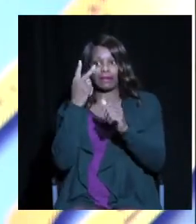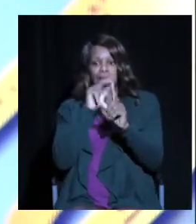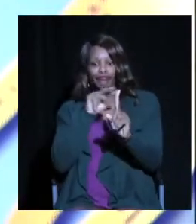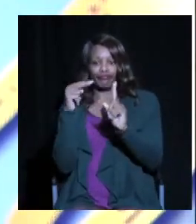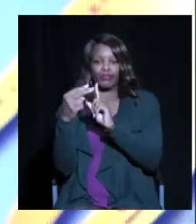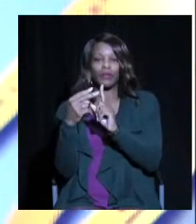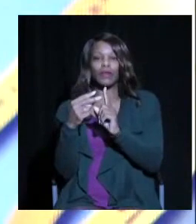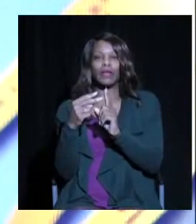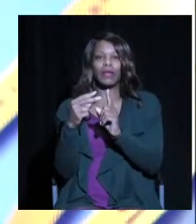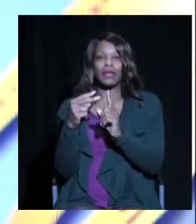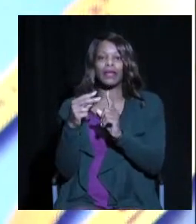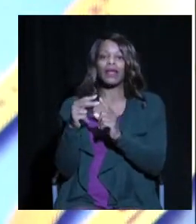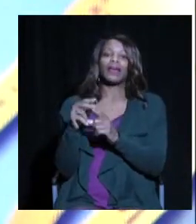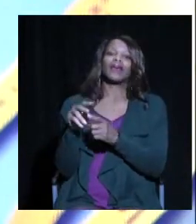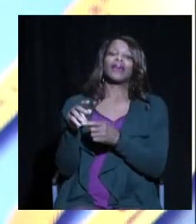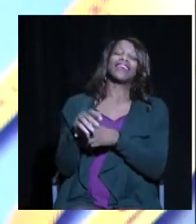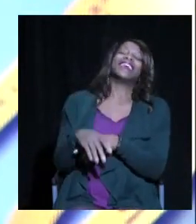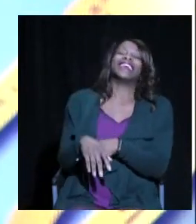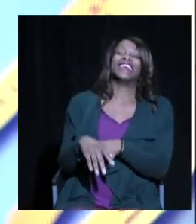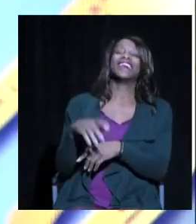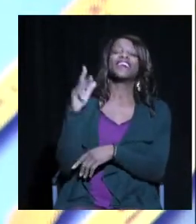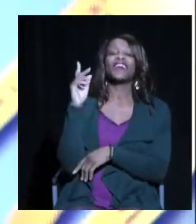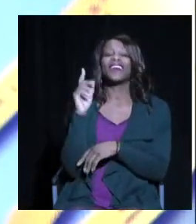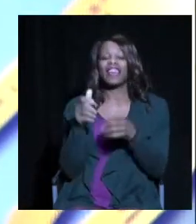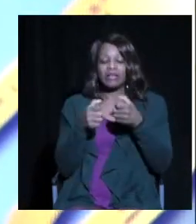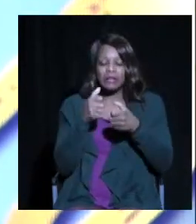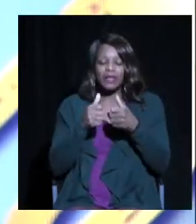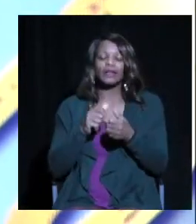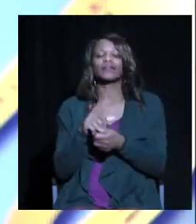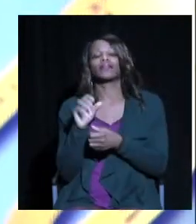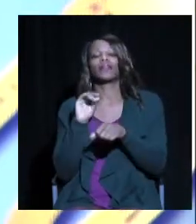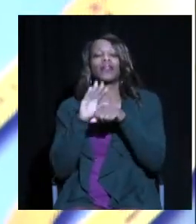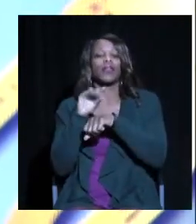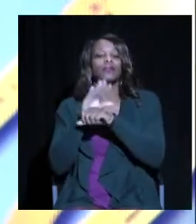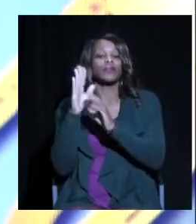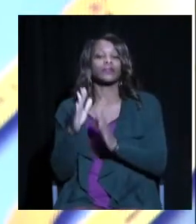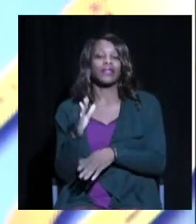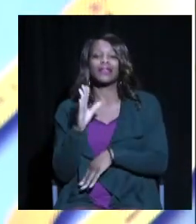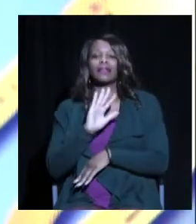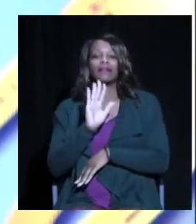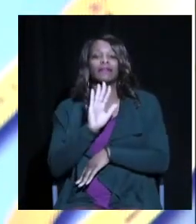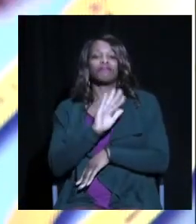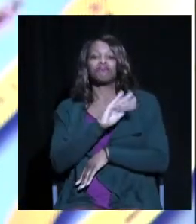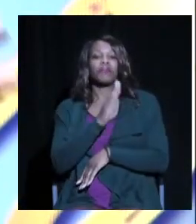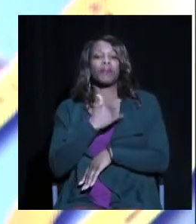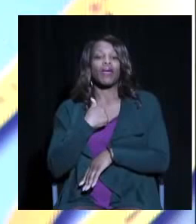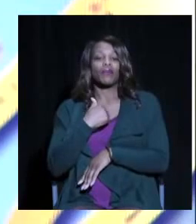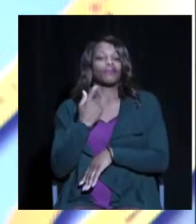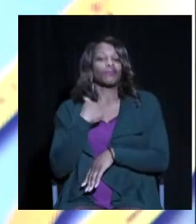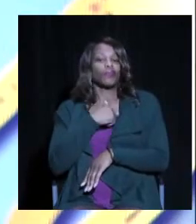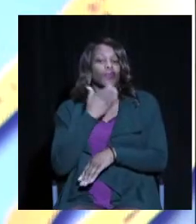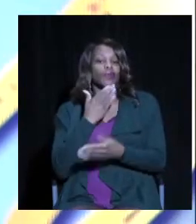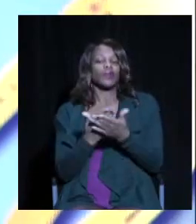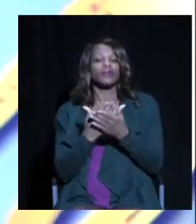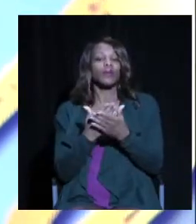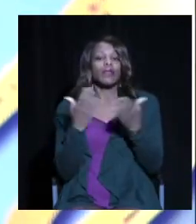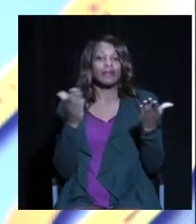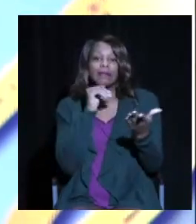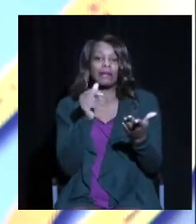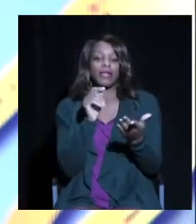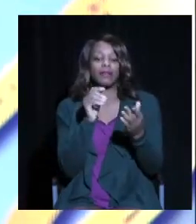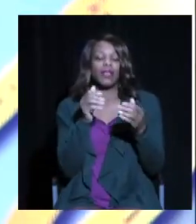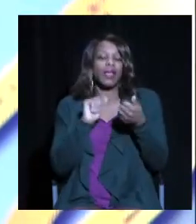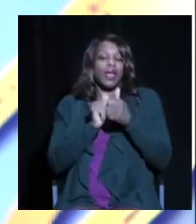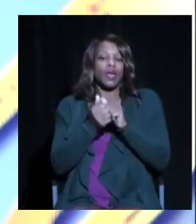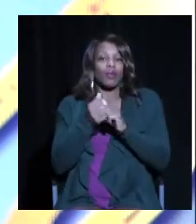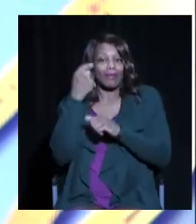able to text my counselor and be like, never mind, I think we're good. That was some news that changed the way that things weren't as they seem. Sometimes